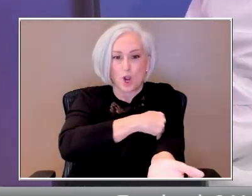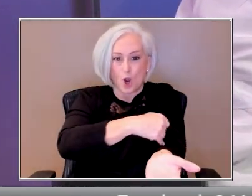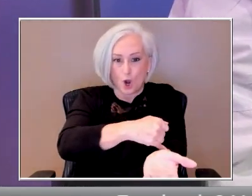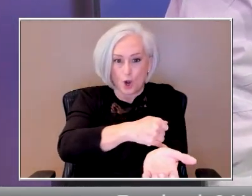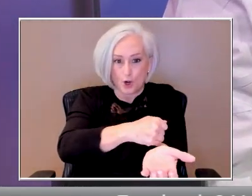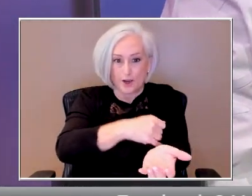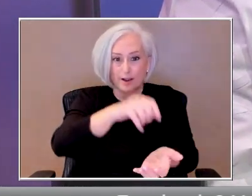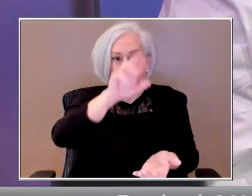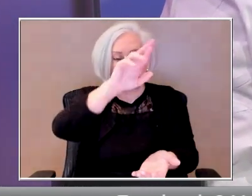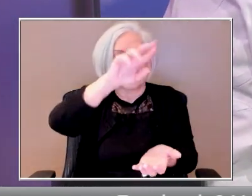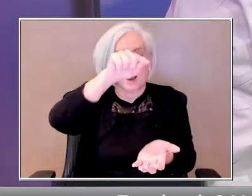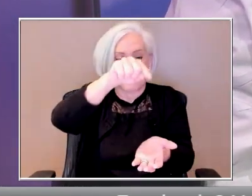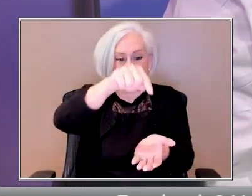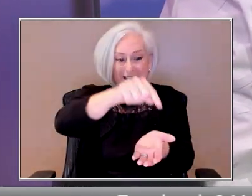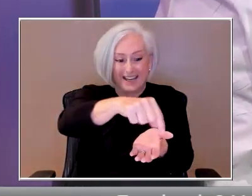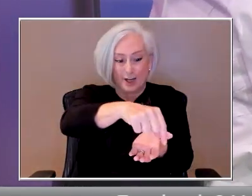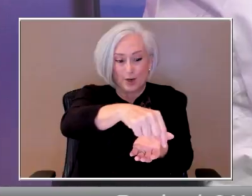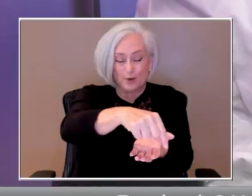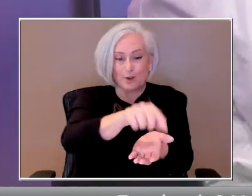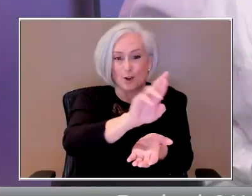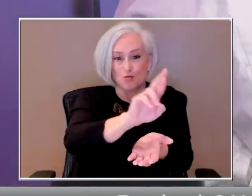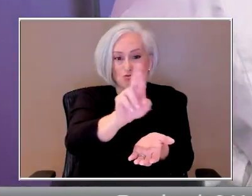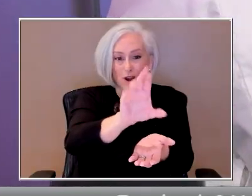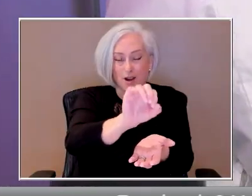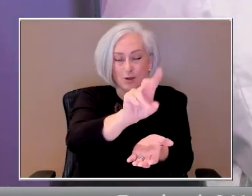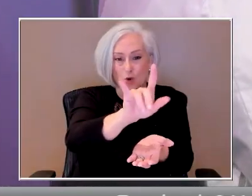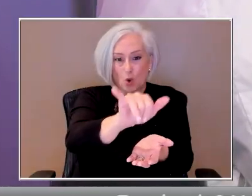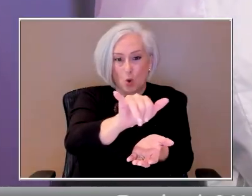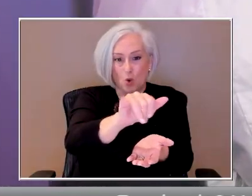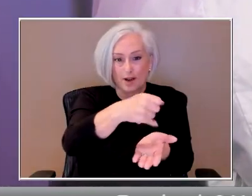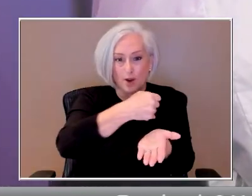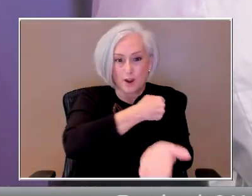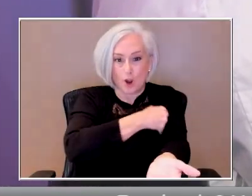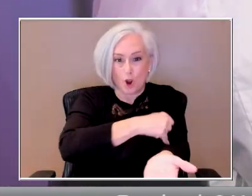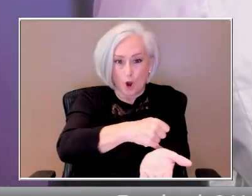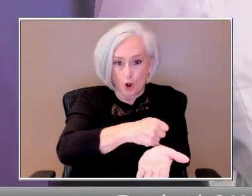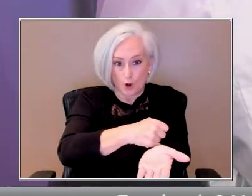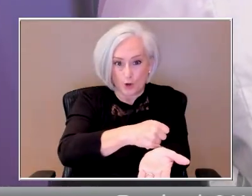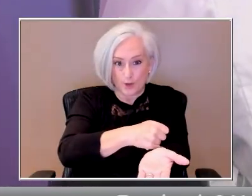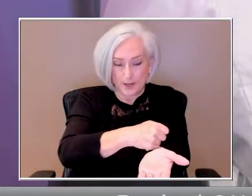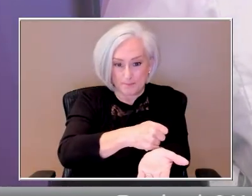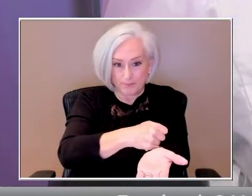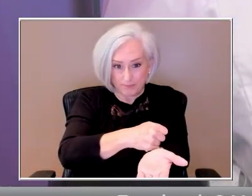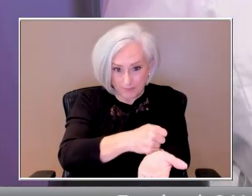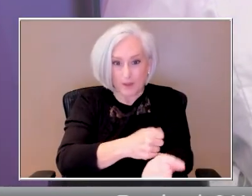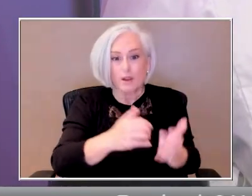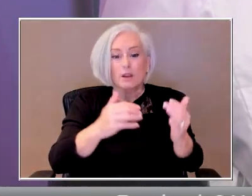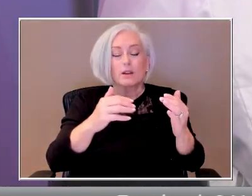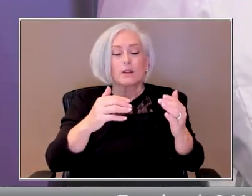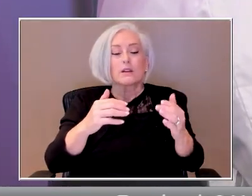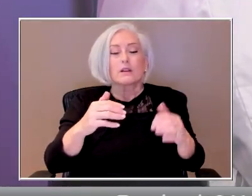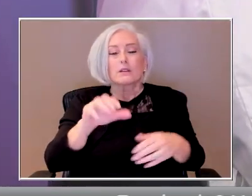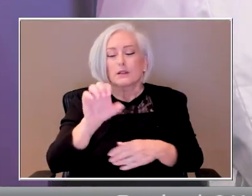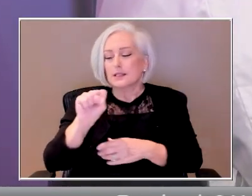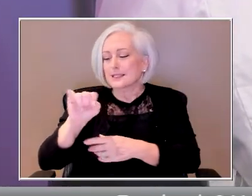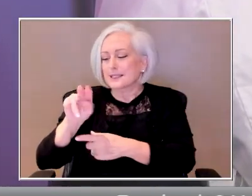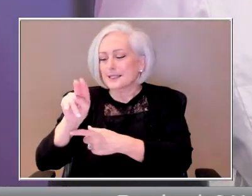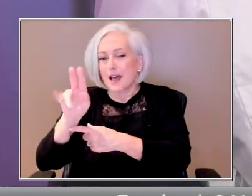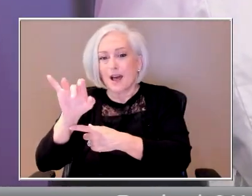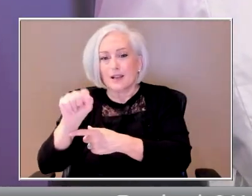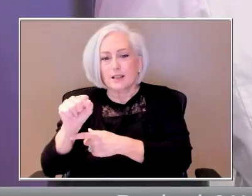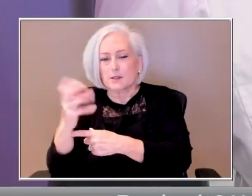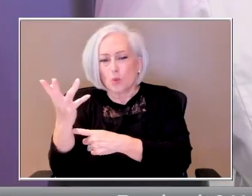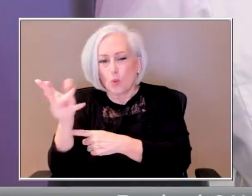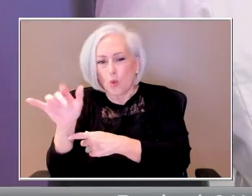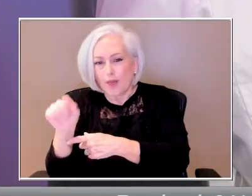there. And then we've taken down the sinuses of the aortic root. What's that when you're So that's his opening? valve. And you can see